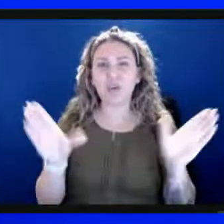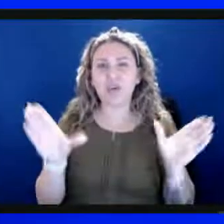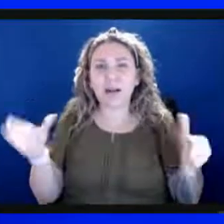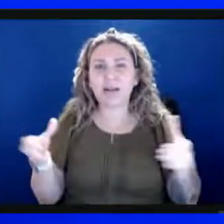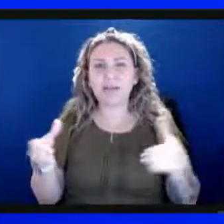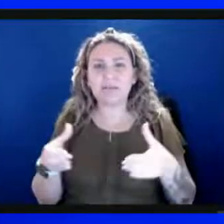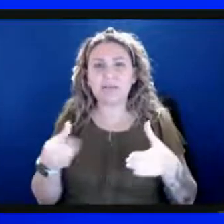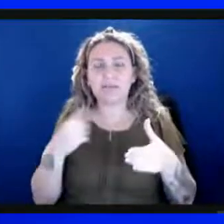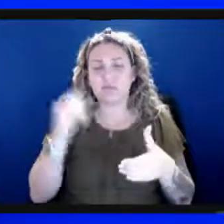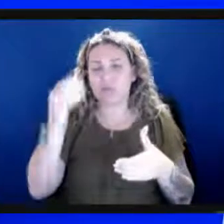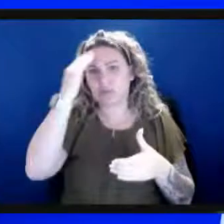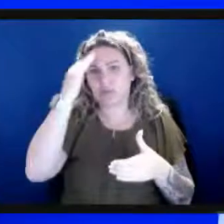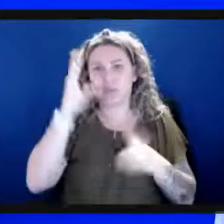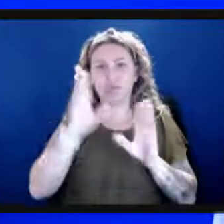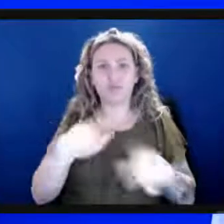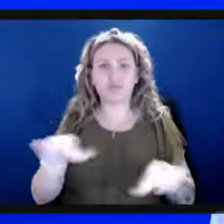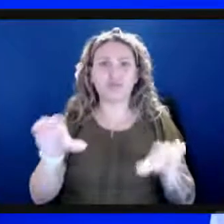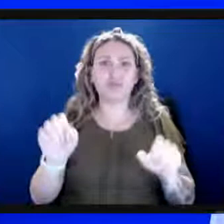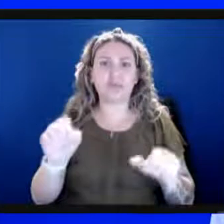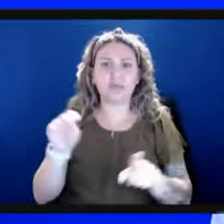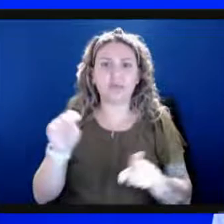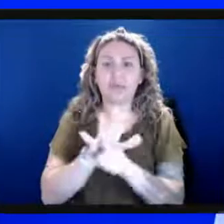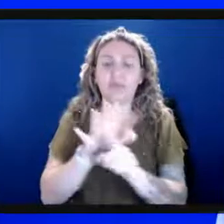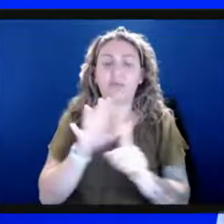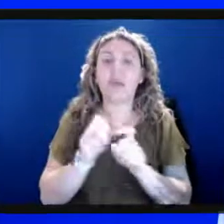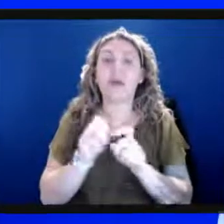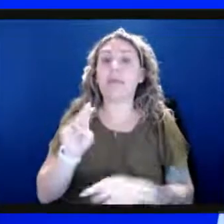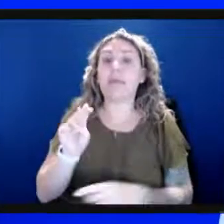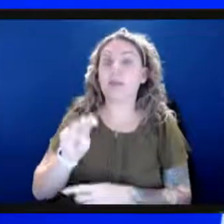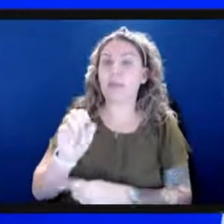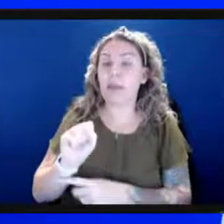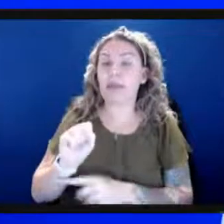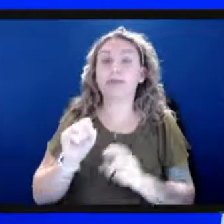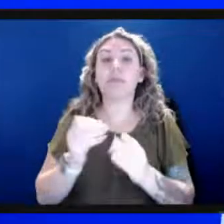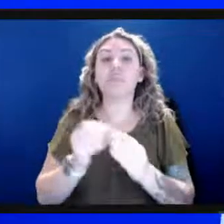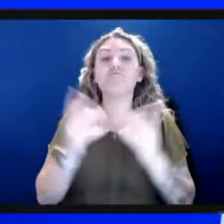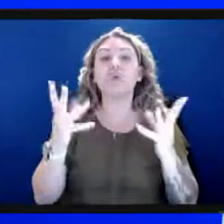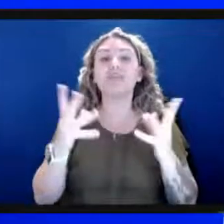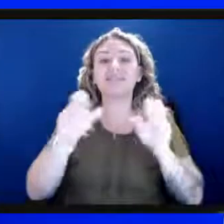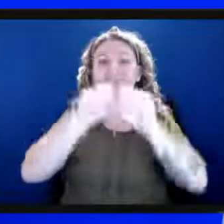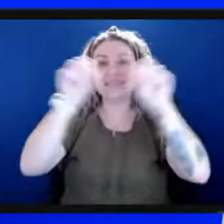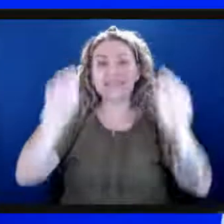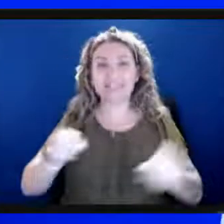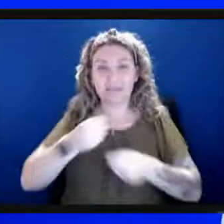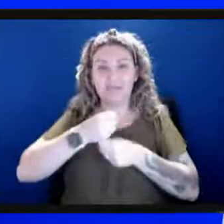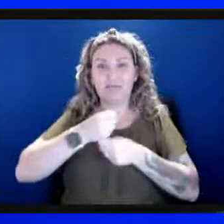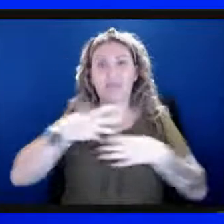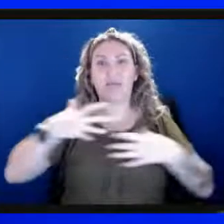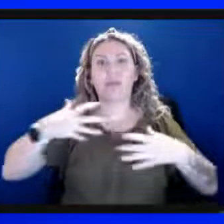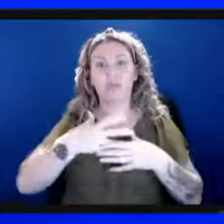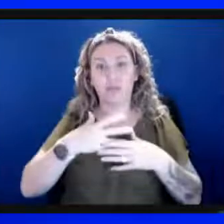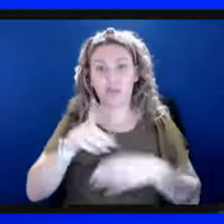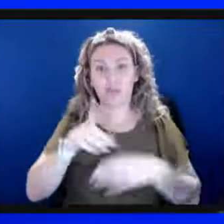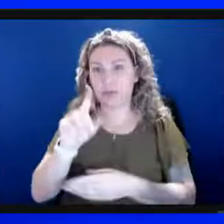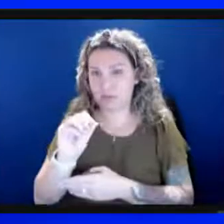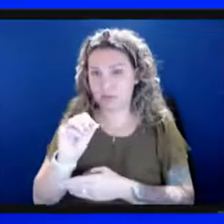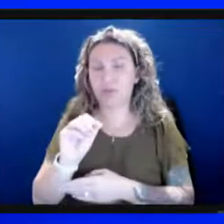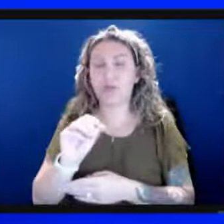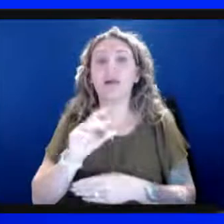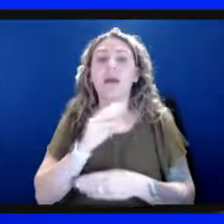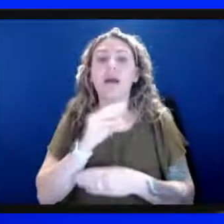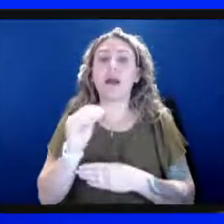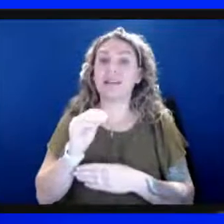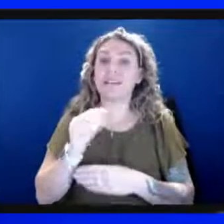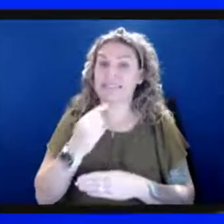children can be affected by the multisystem inflammatory disorder, can be affected by severe disease, but also long COVID. We